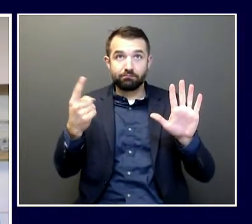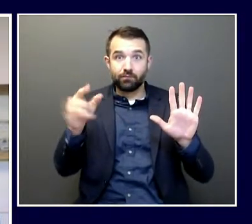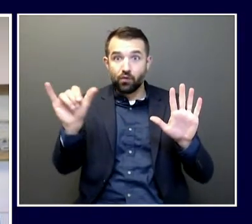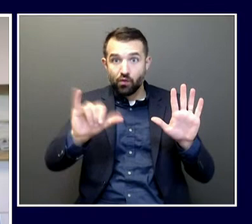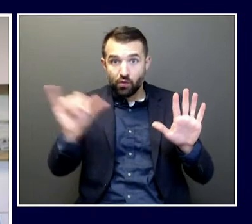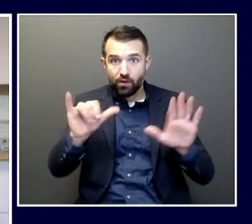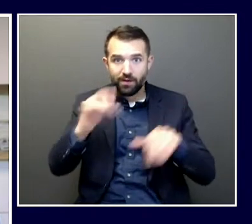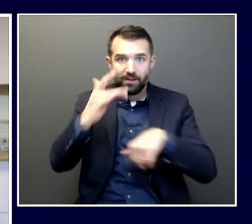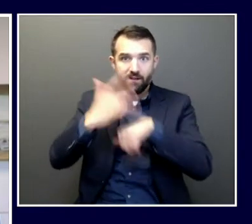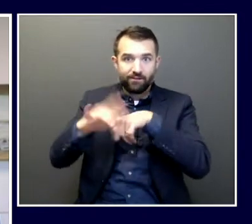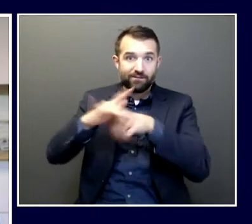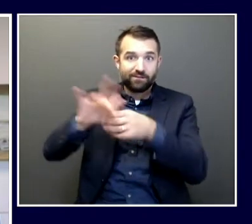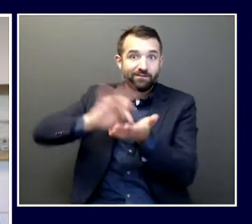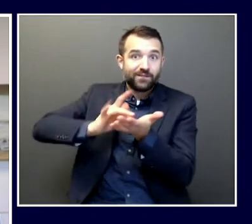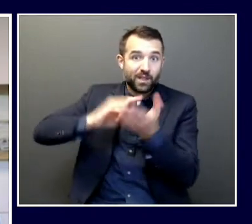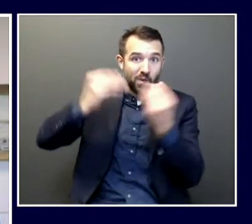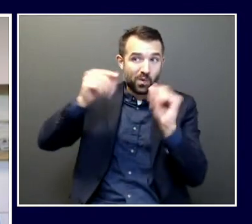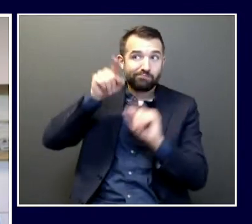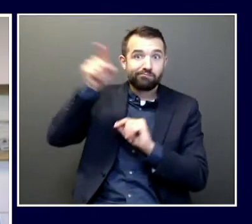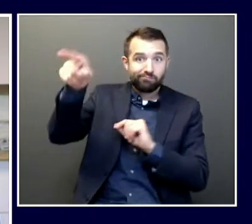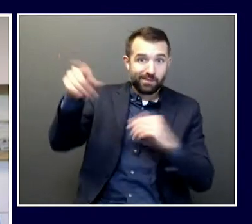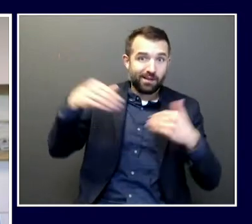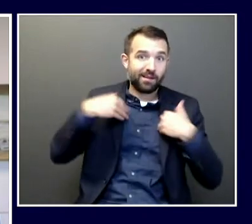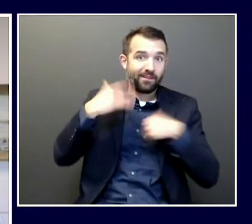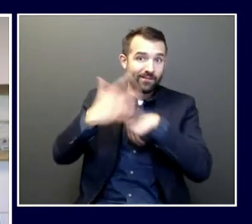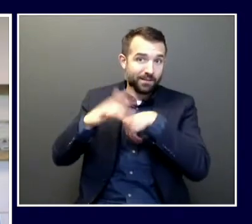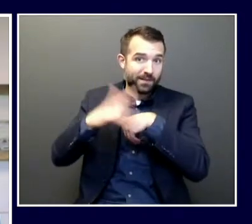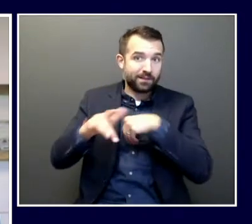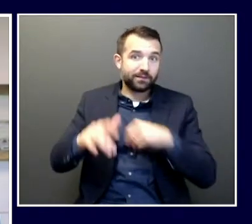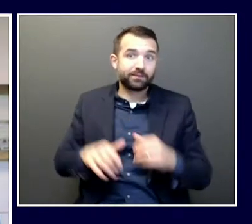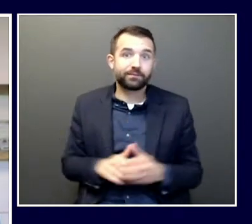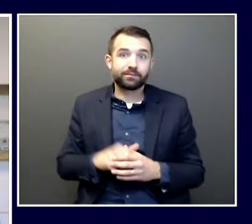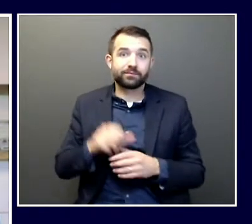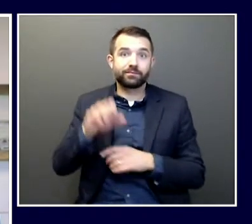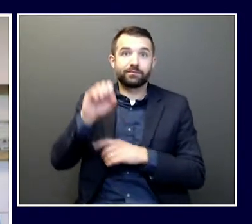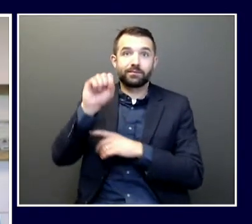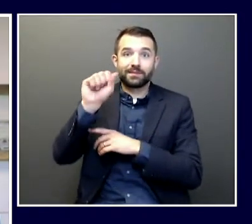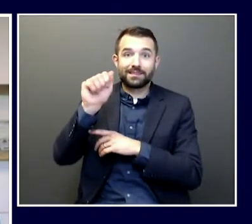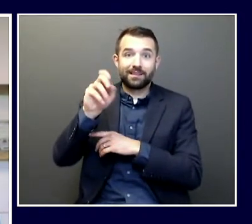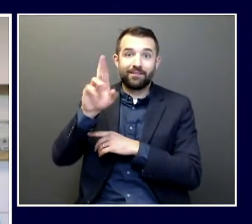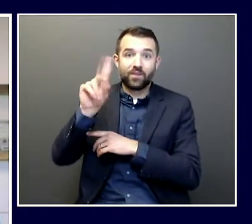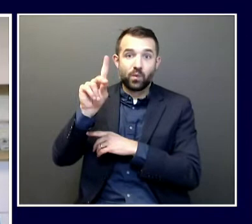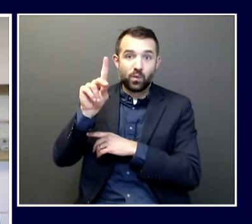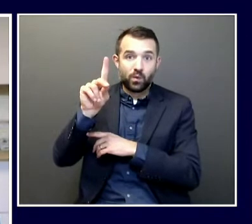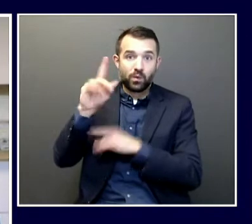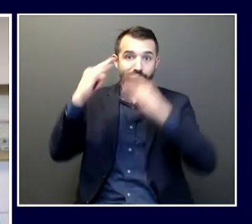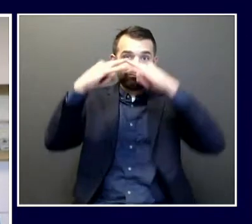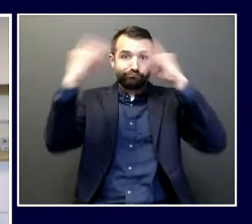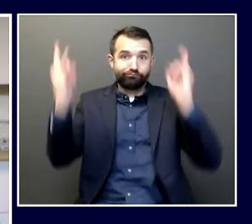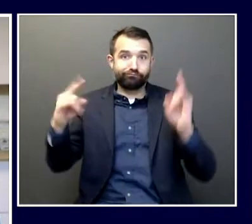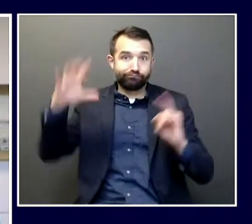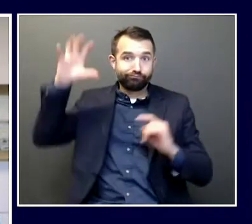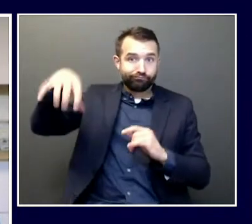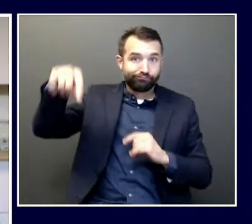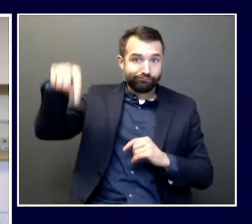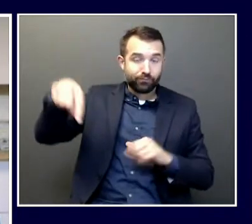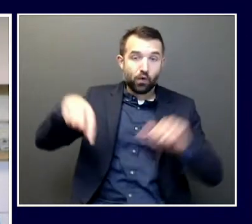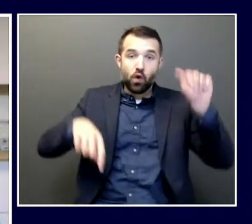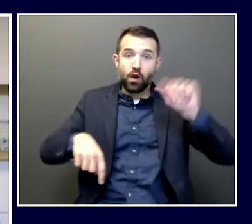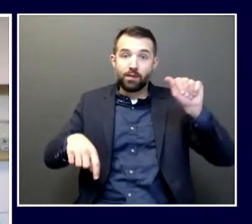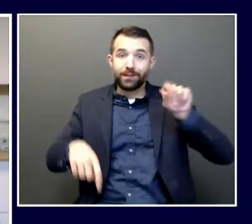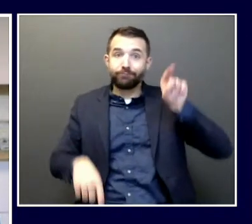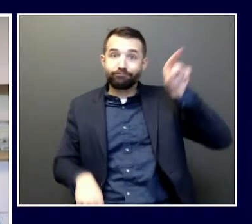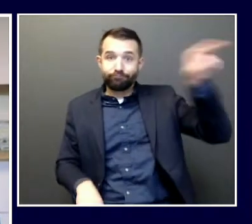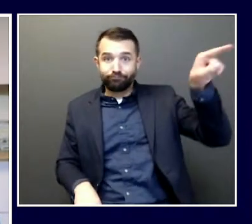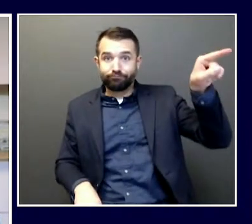at large-scale vaccination sites like those in Sanford, like those in Auburn, as well as pop-up clinics